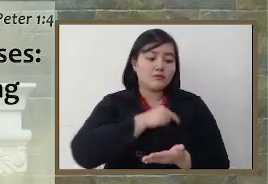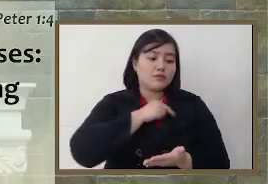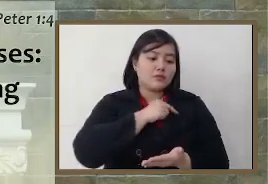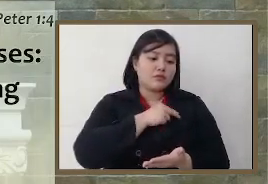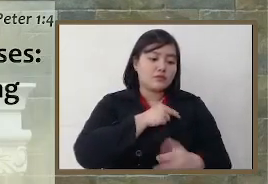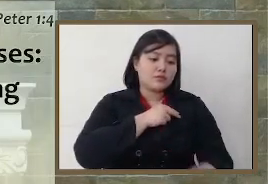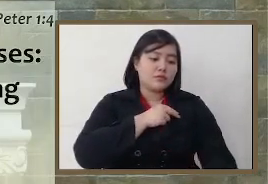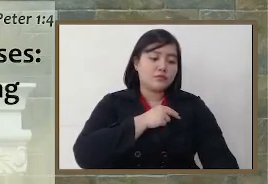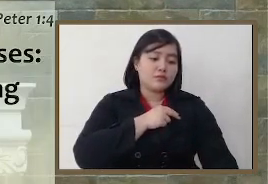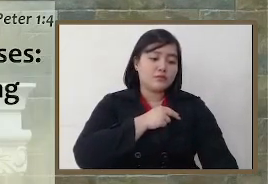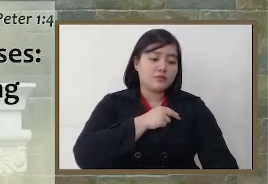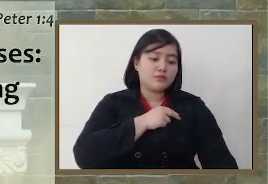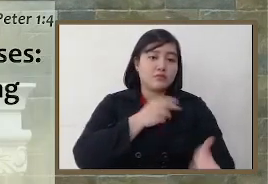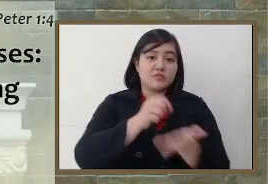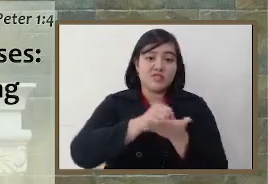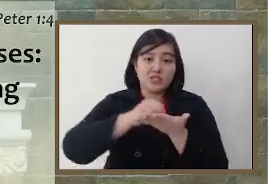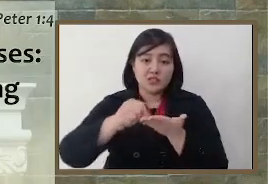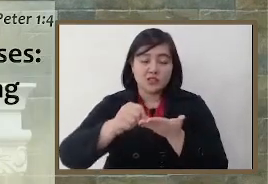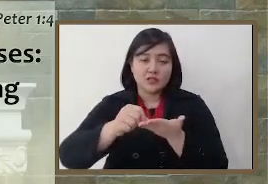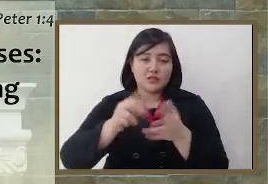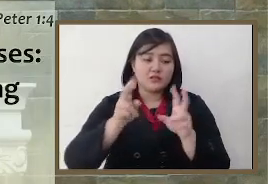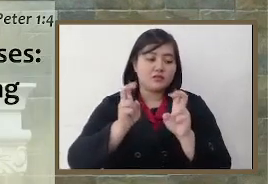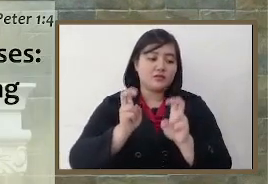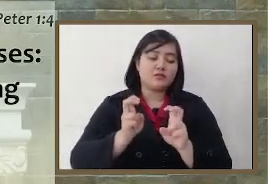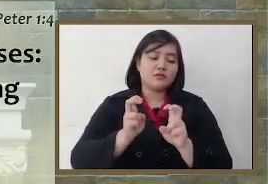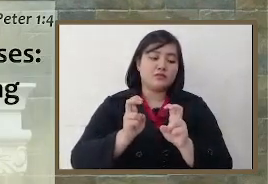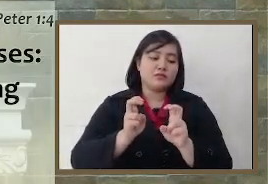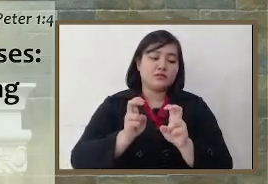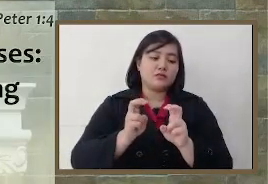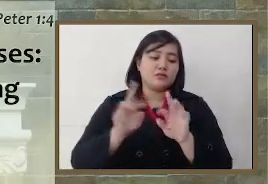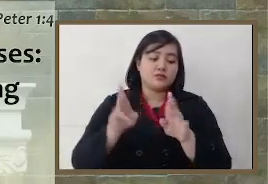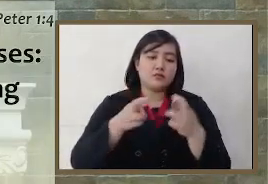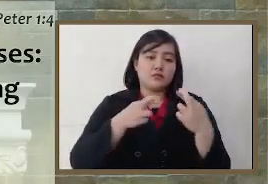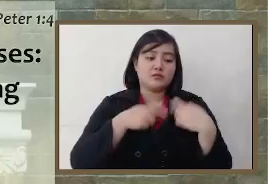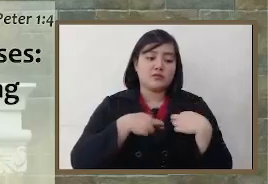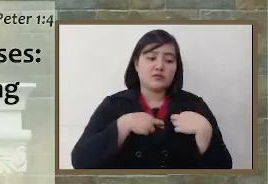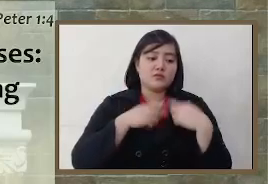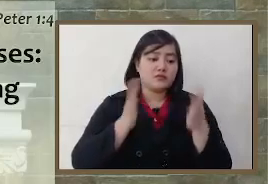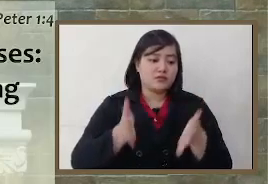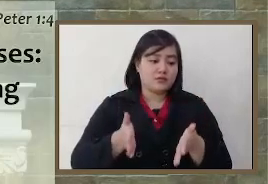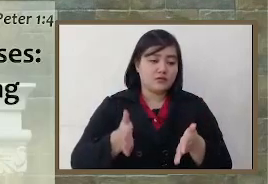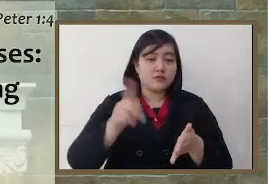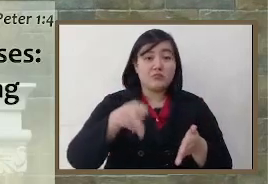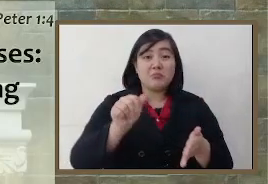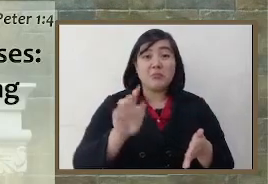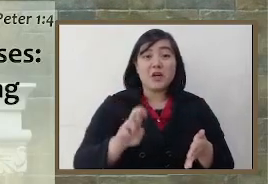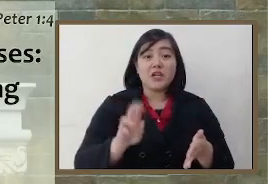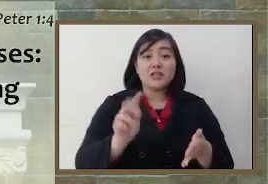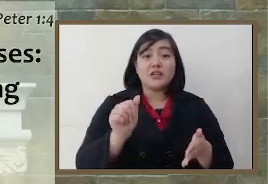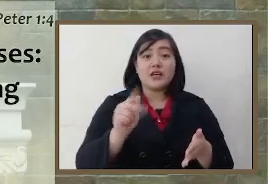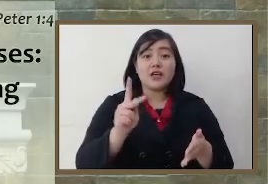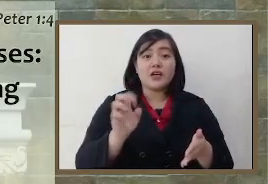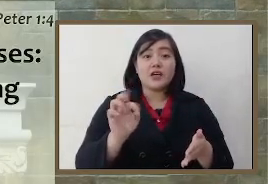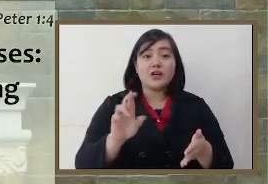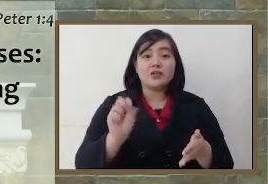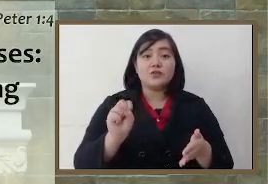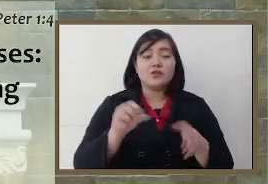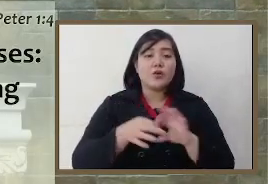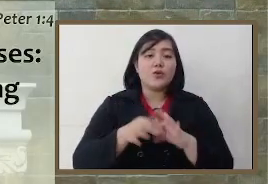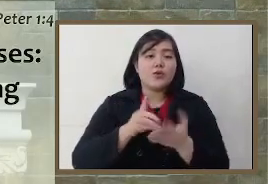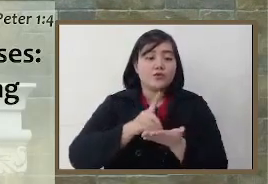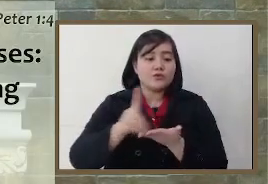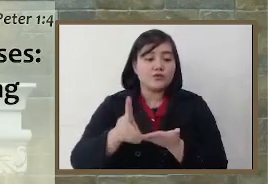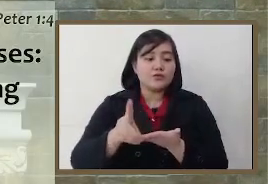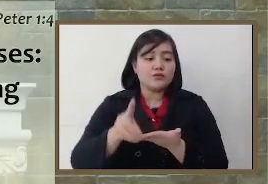the phrase, be partakers of the divine nature. All right? Partakers of the